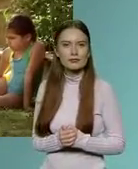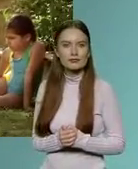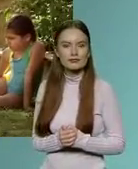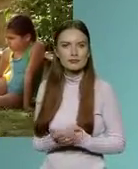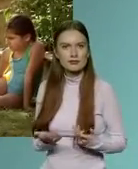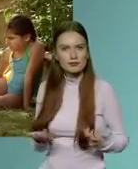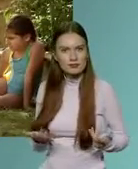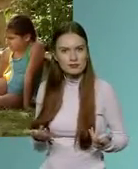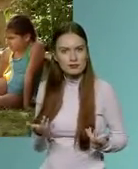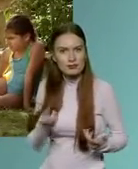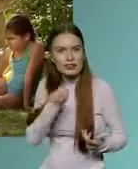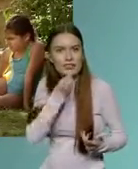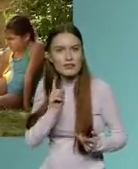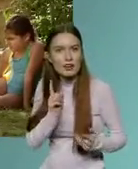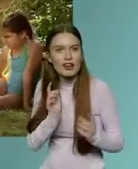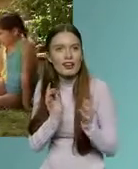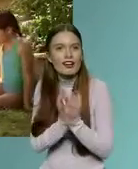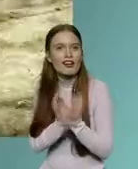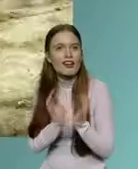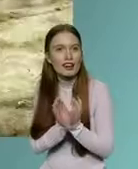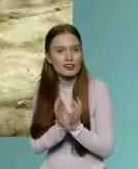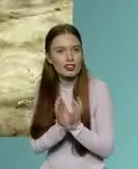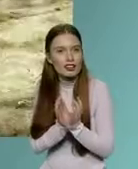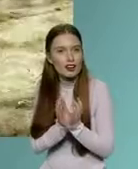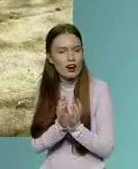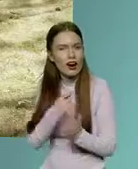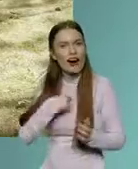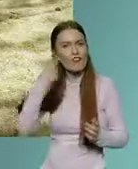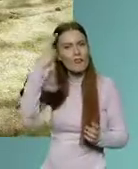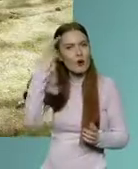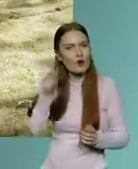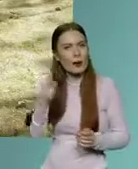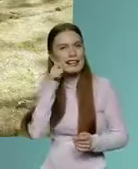What? You're eating the lettuce?